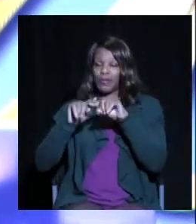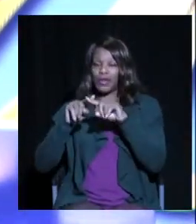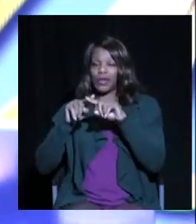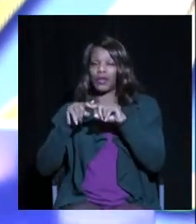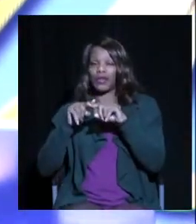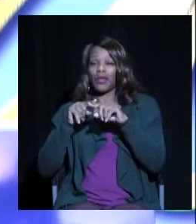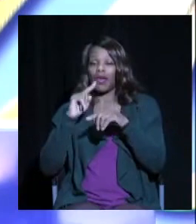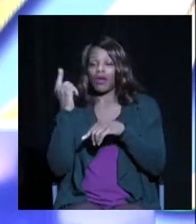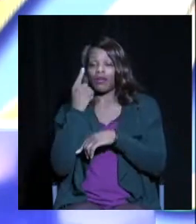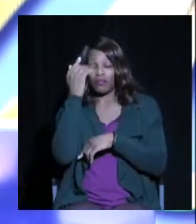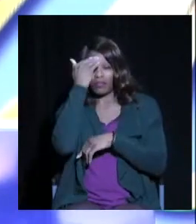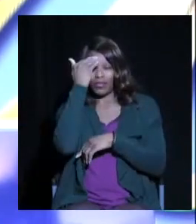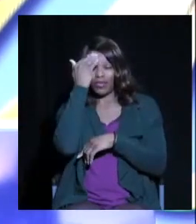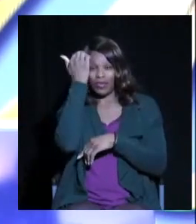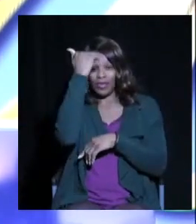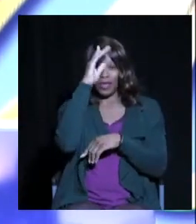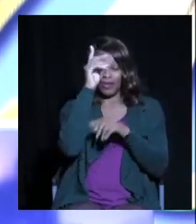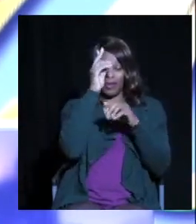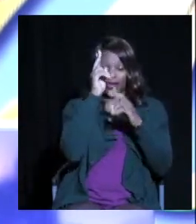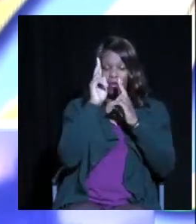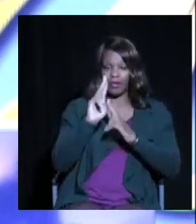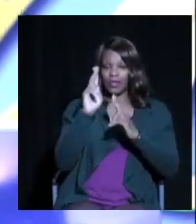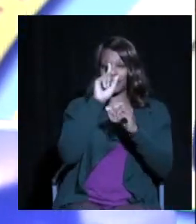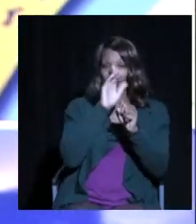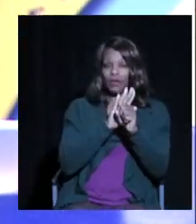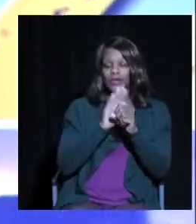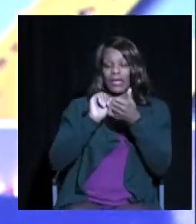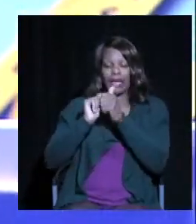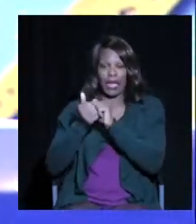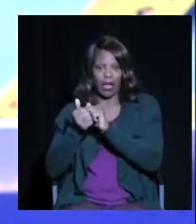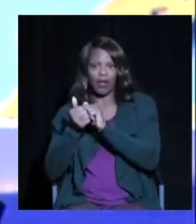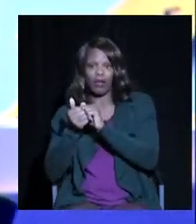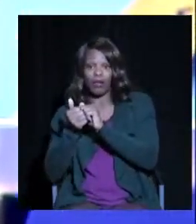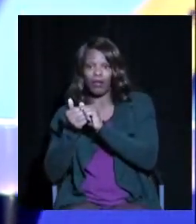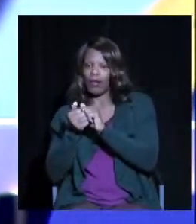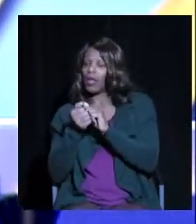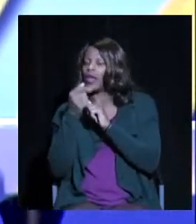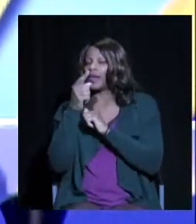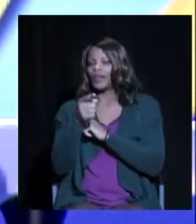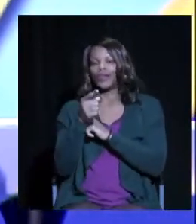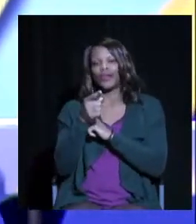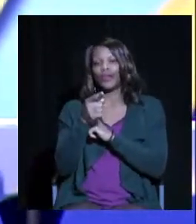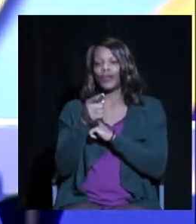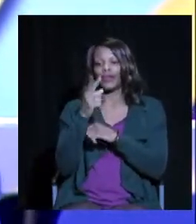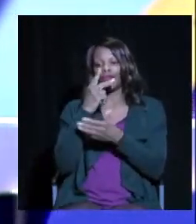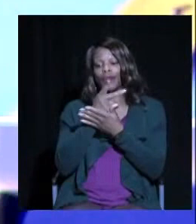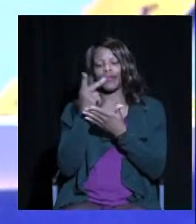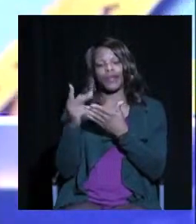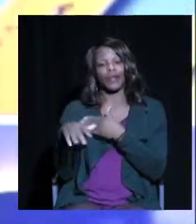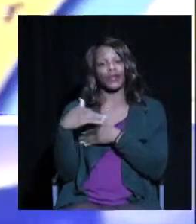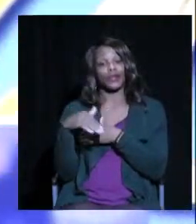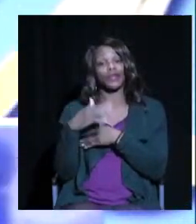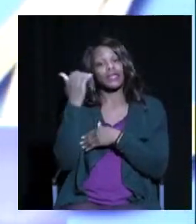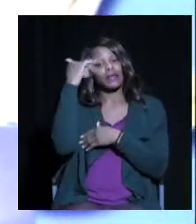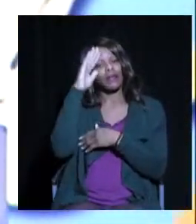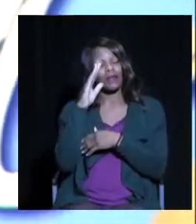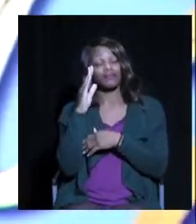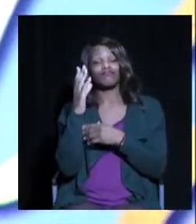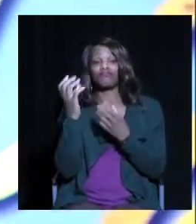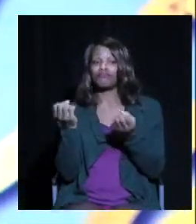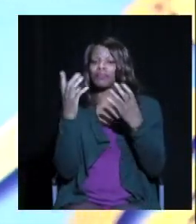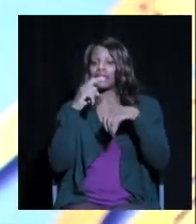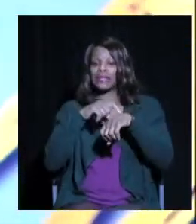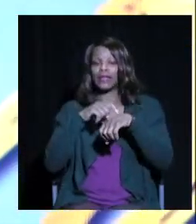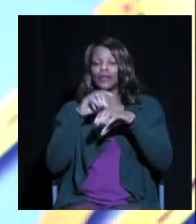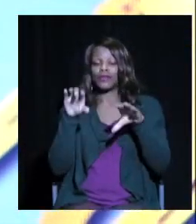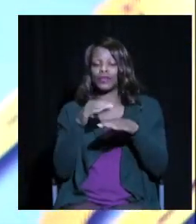always knowing not only that God will keep his promises, but exactly how, then you are setting yourself up for failure, because God often does things